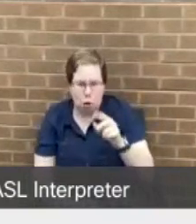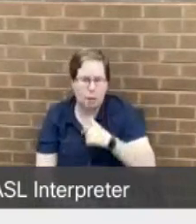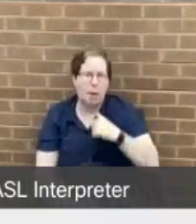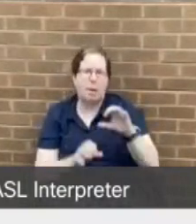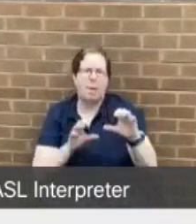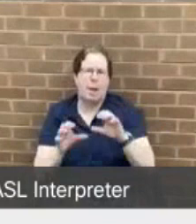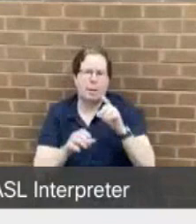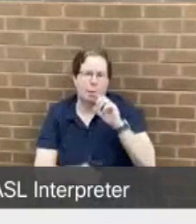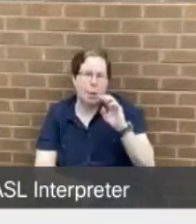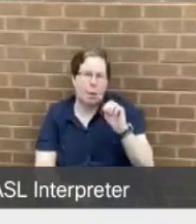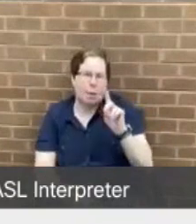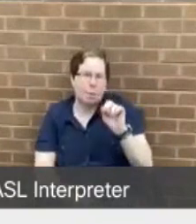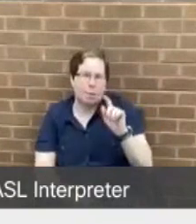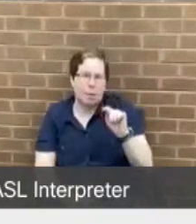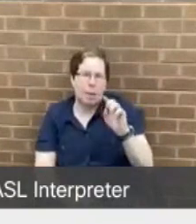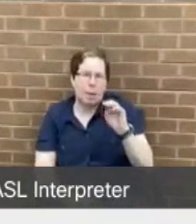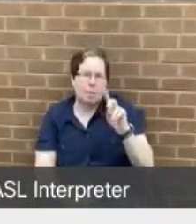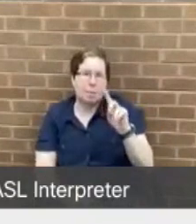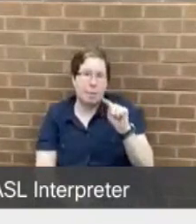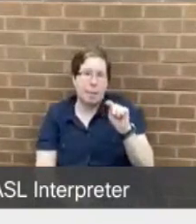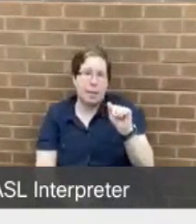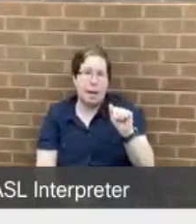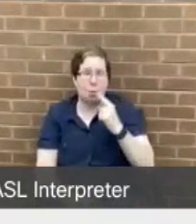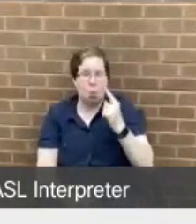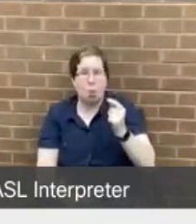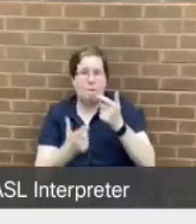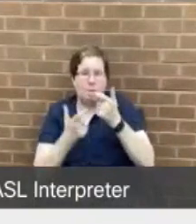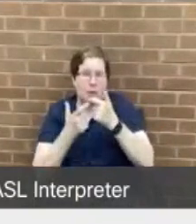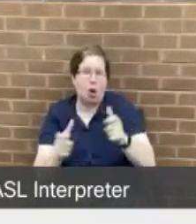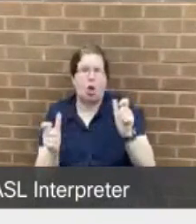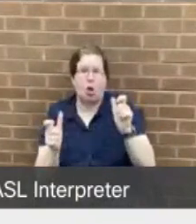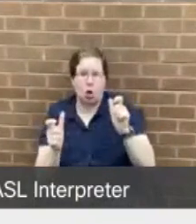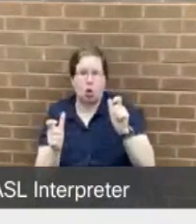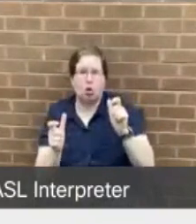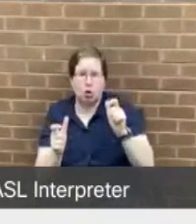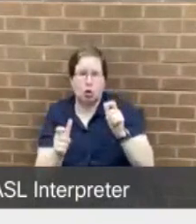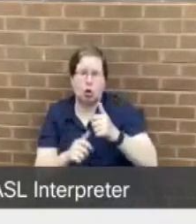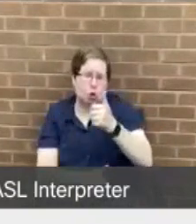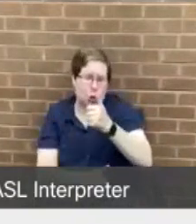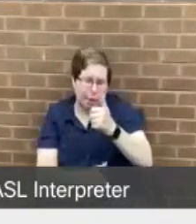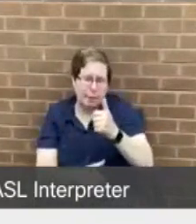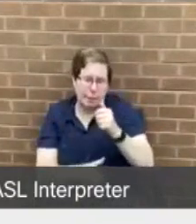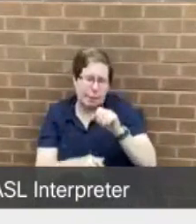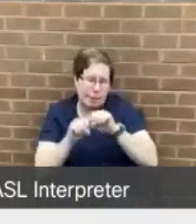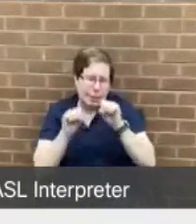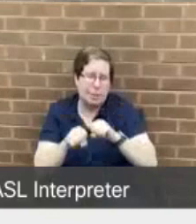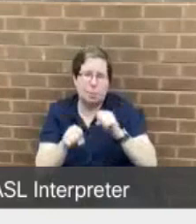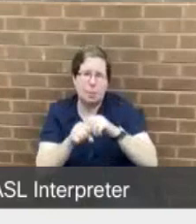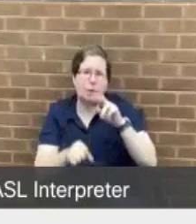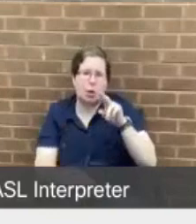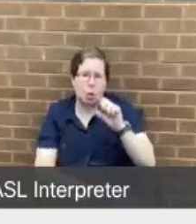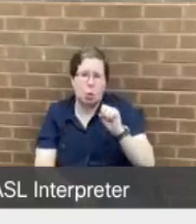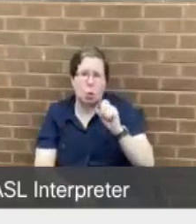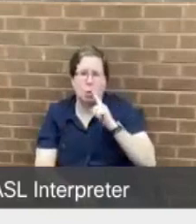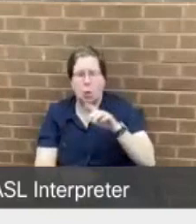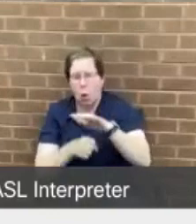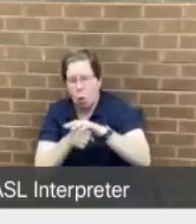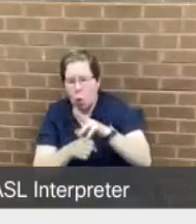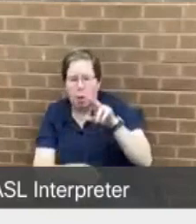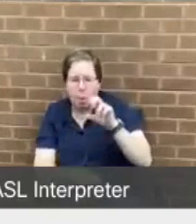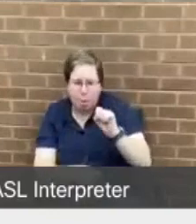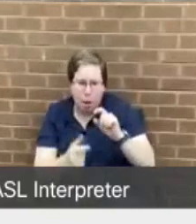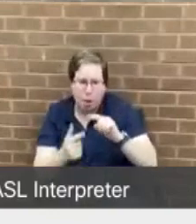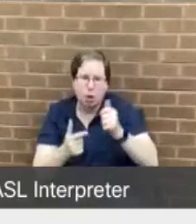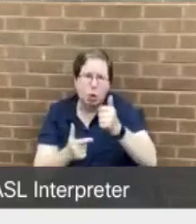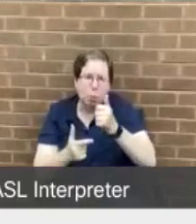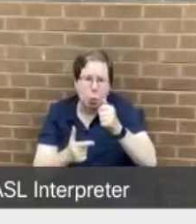MDOT-MTA. MTA is one of the largest multimodal transit systems in the U.S. We operate local bus and commuter bus,